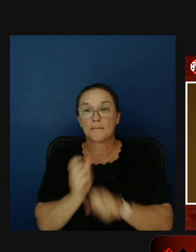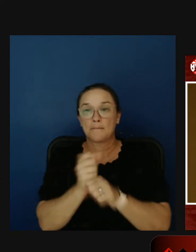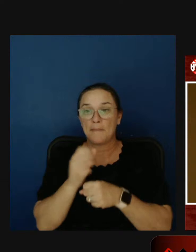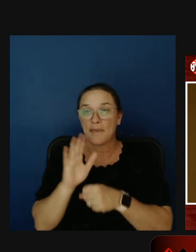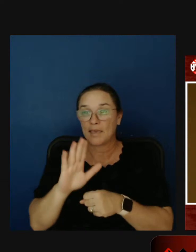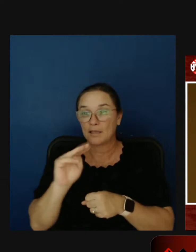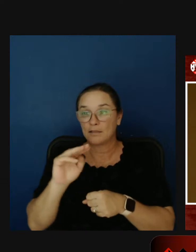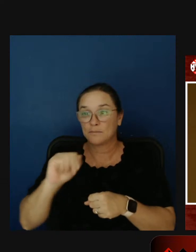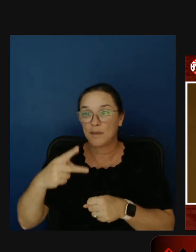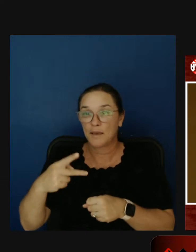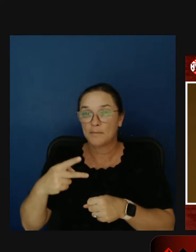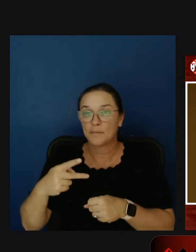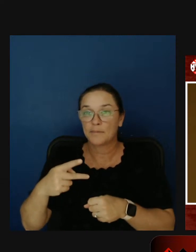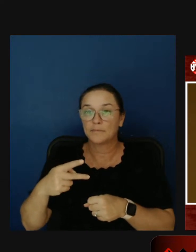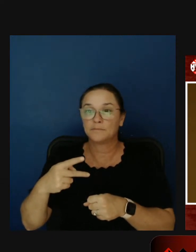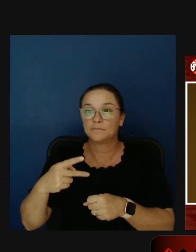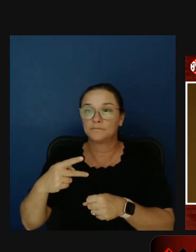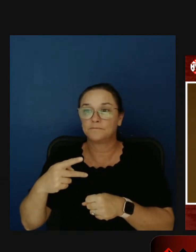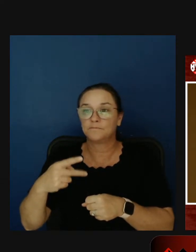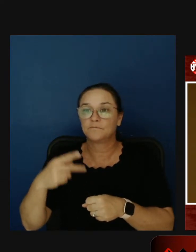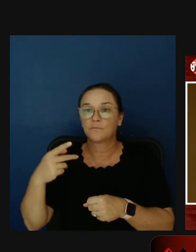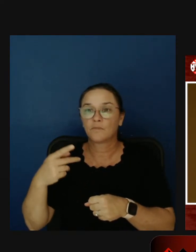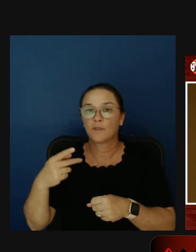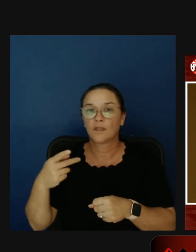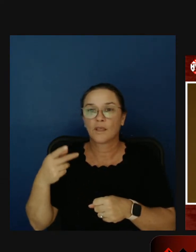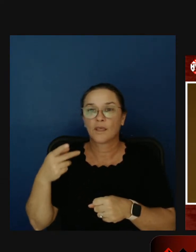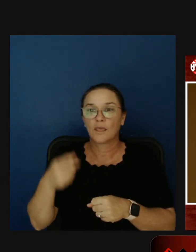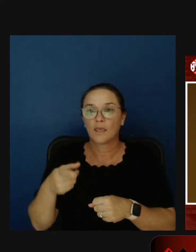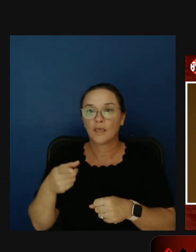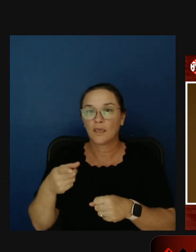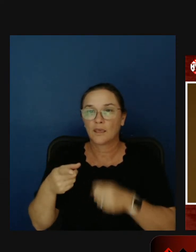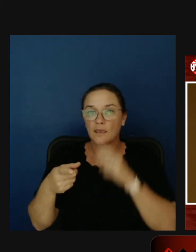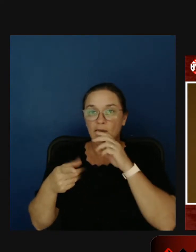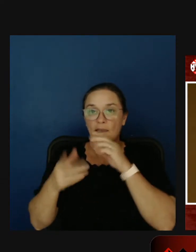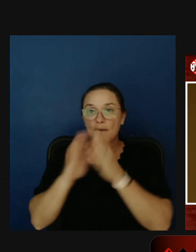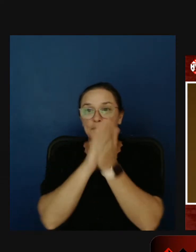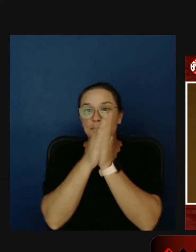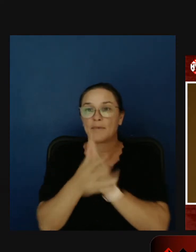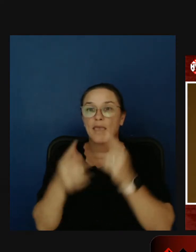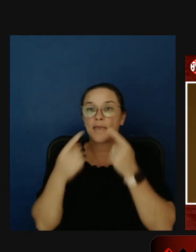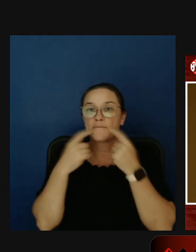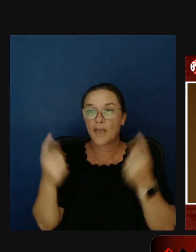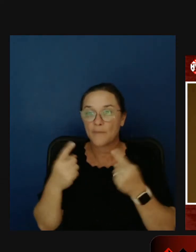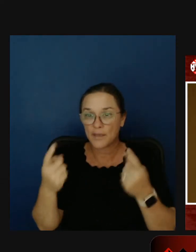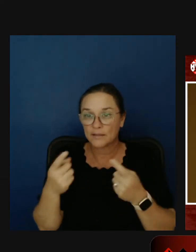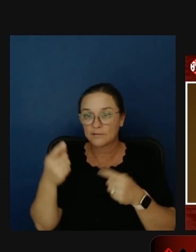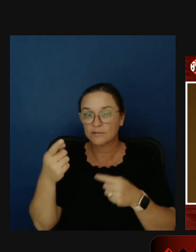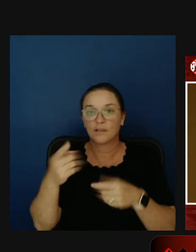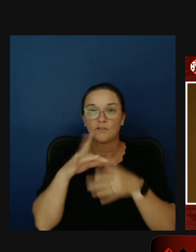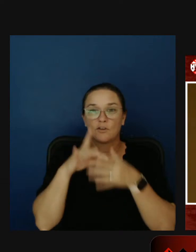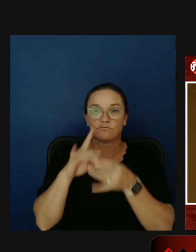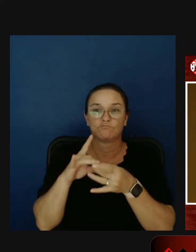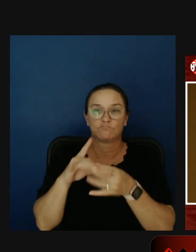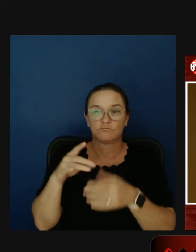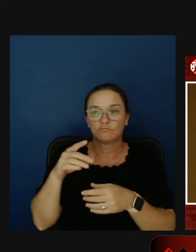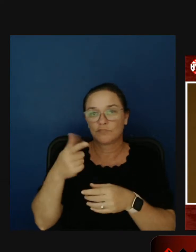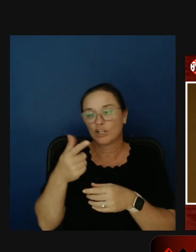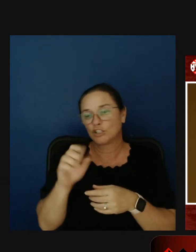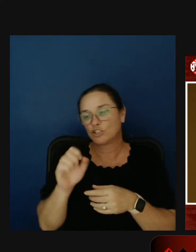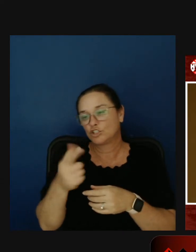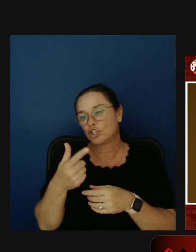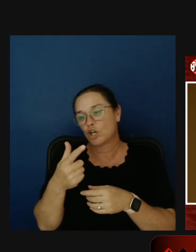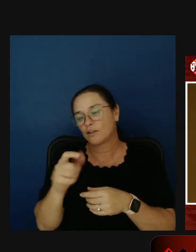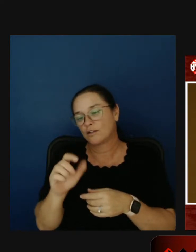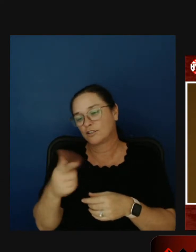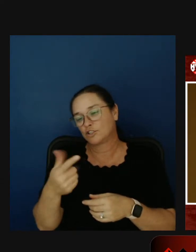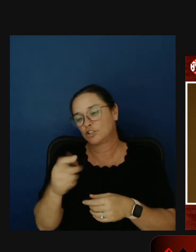life's goal. He thought he'd become very rich and famous from it. He did become famous as far as geologic circles go. Rich, not